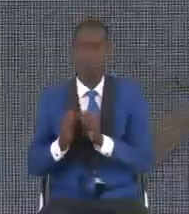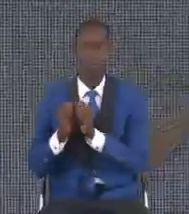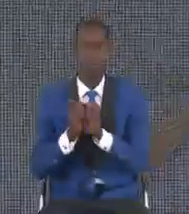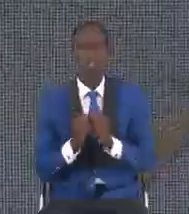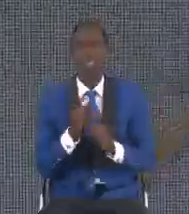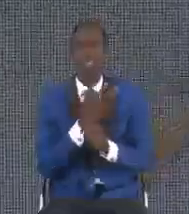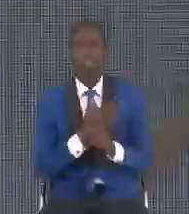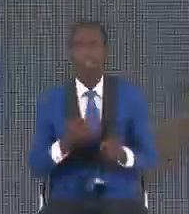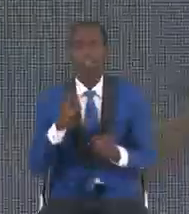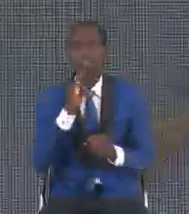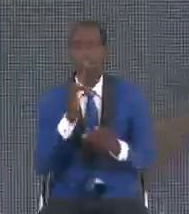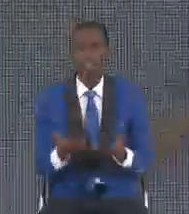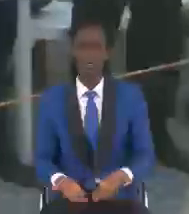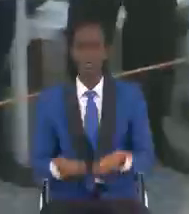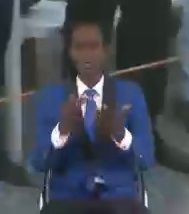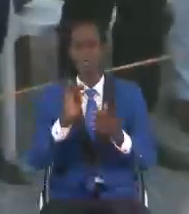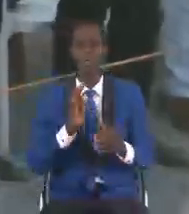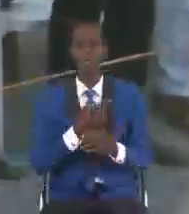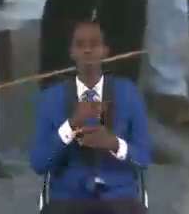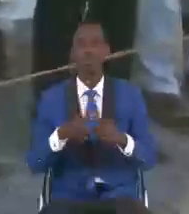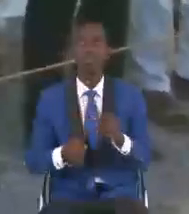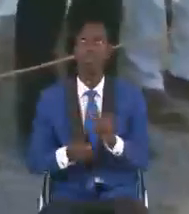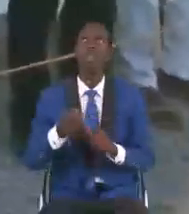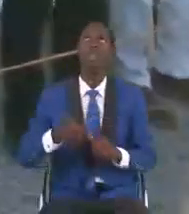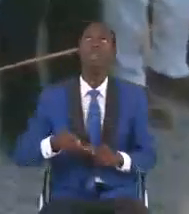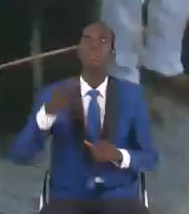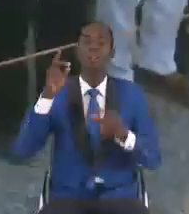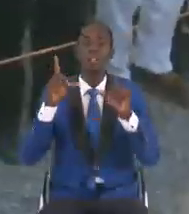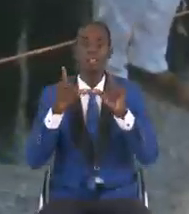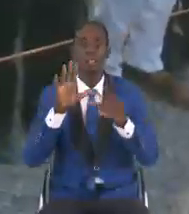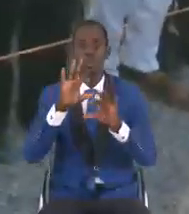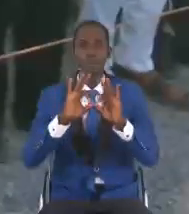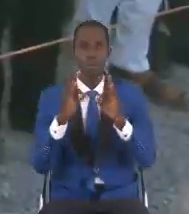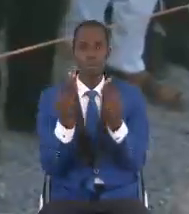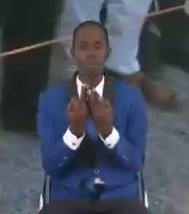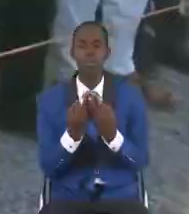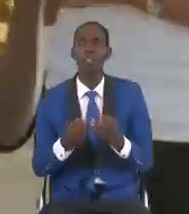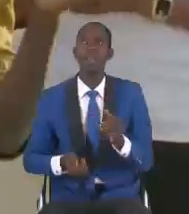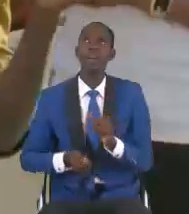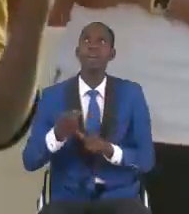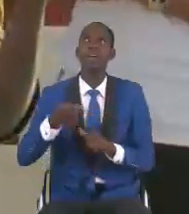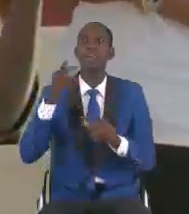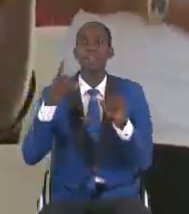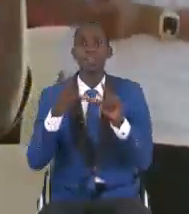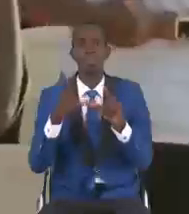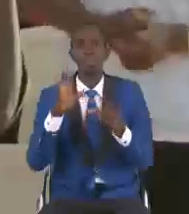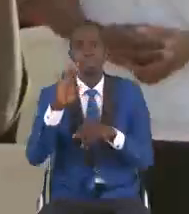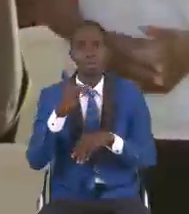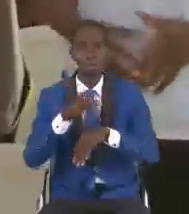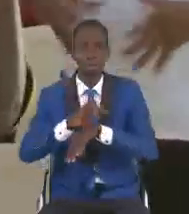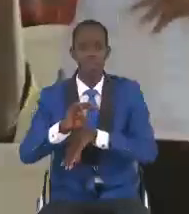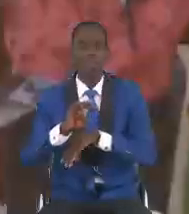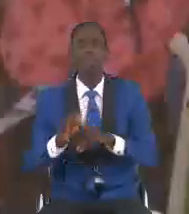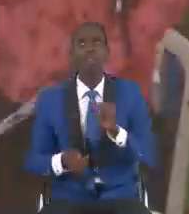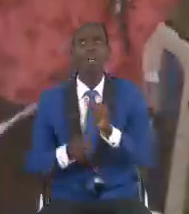raising us to a higher level. In your family, higher level. In your ministry, higher